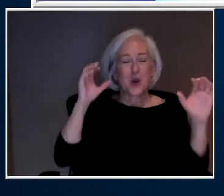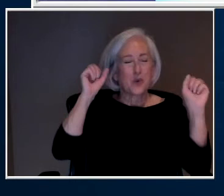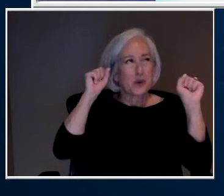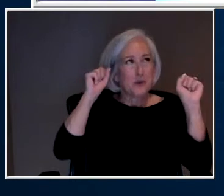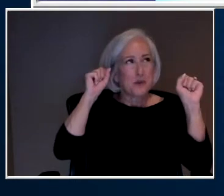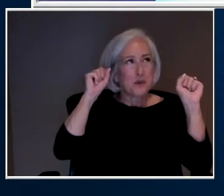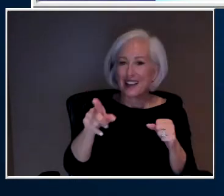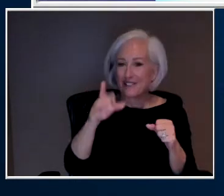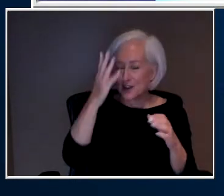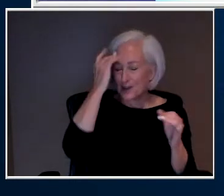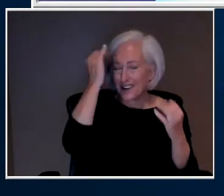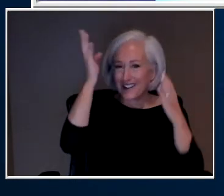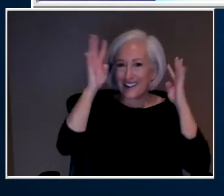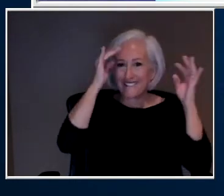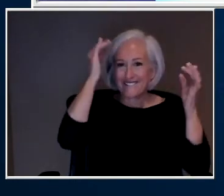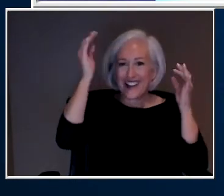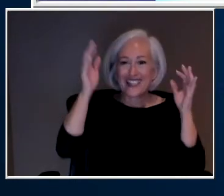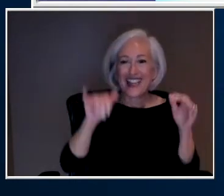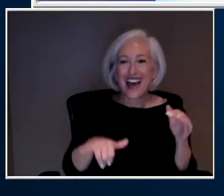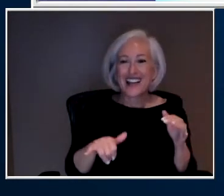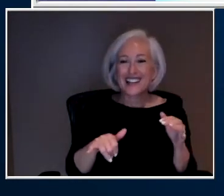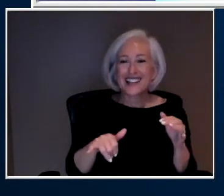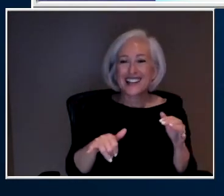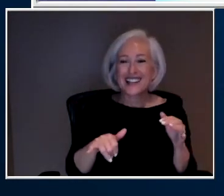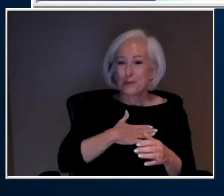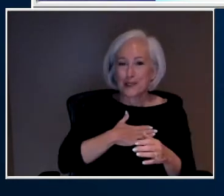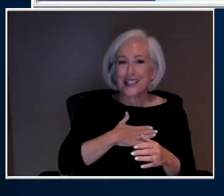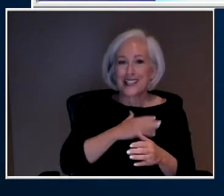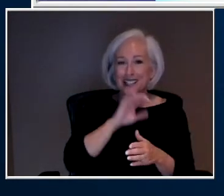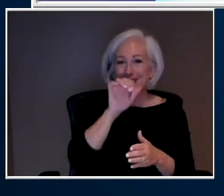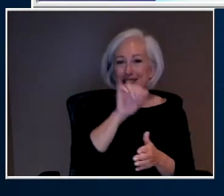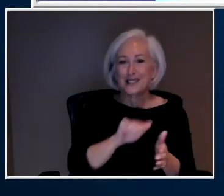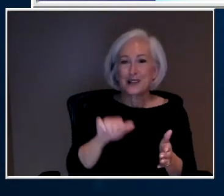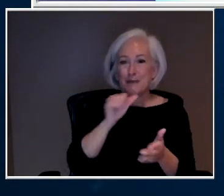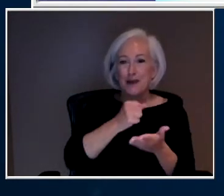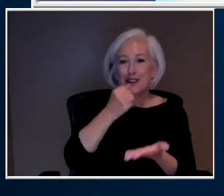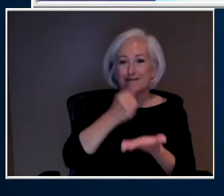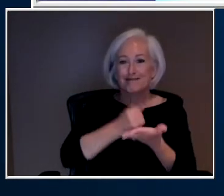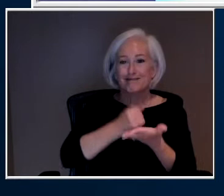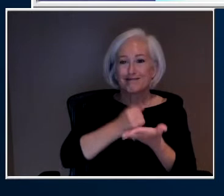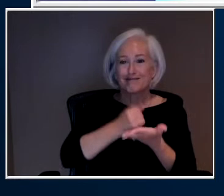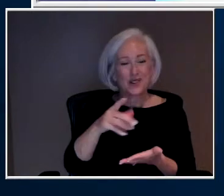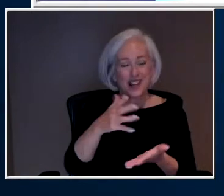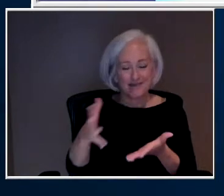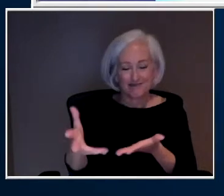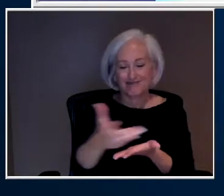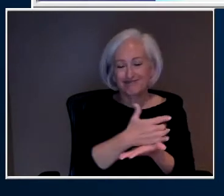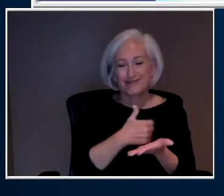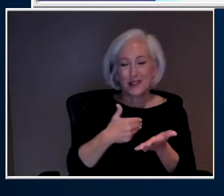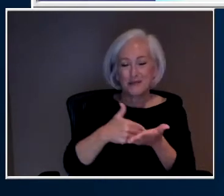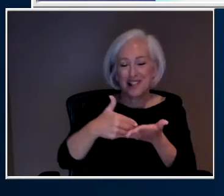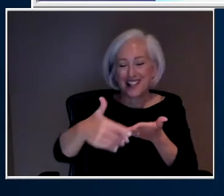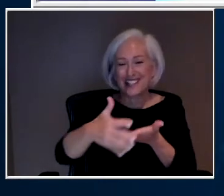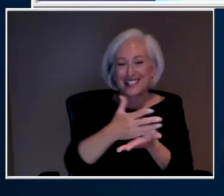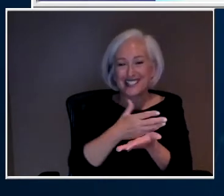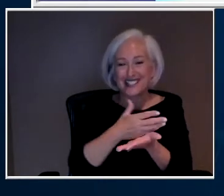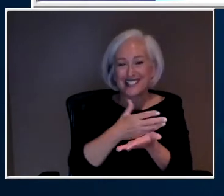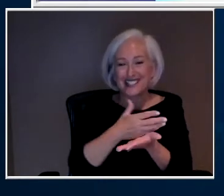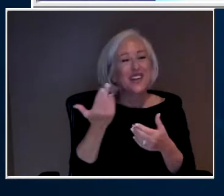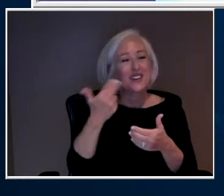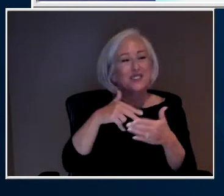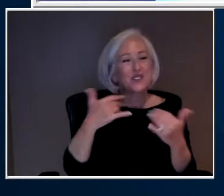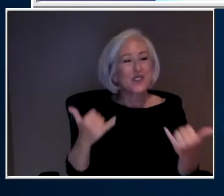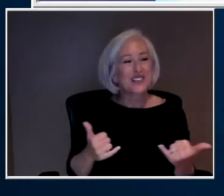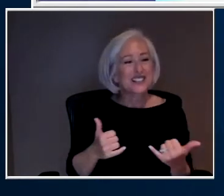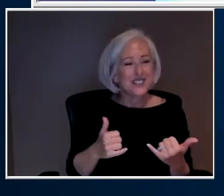that, patent it, you'd make millions of dollars. Thank you so much for being here, Dr. Syed, Dr. Lamb, Diana. We just